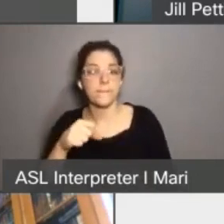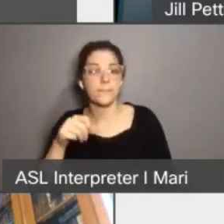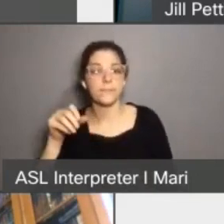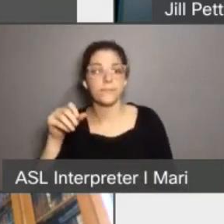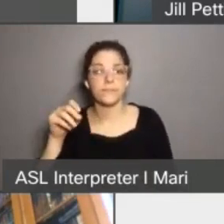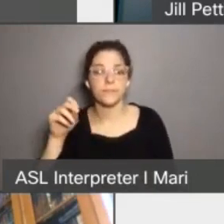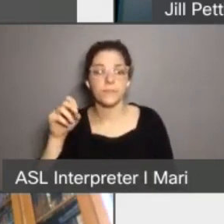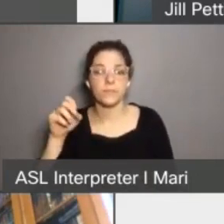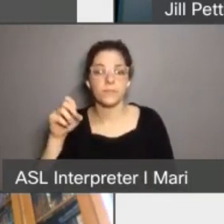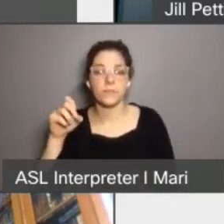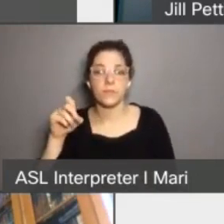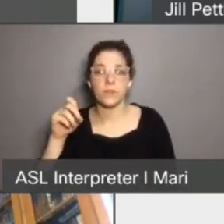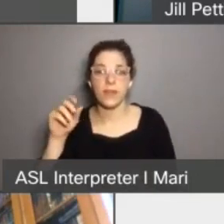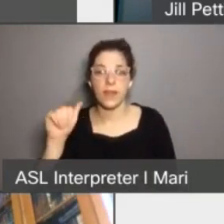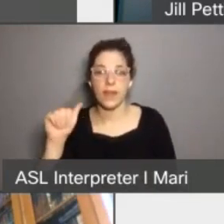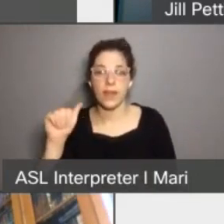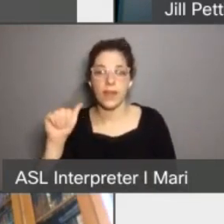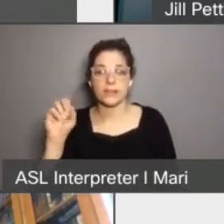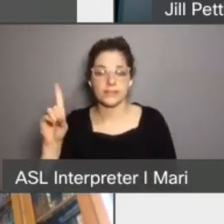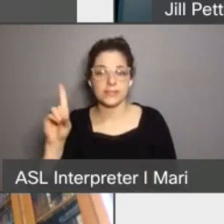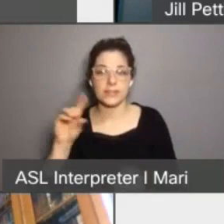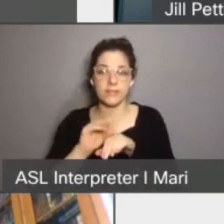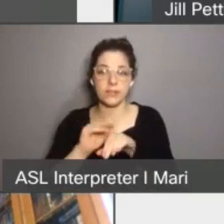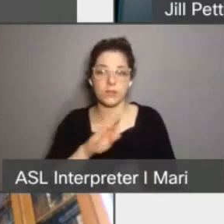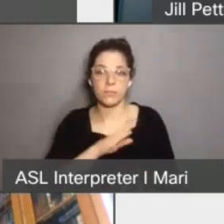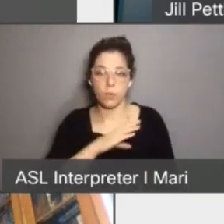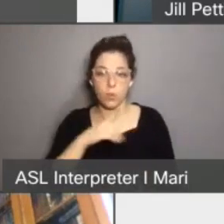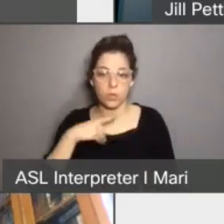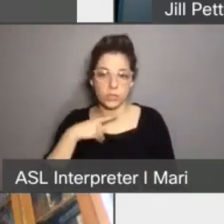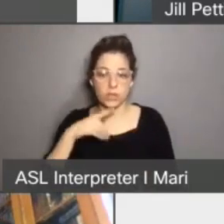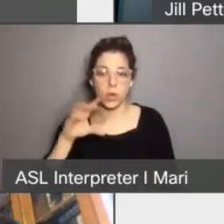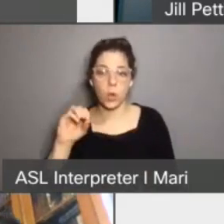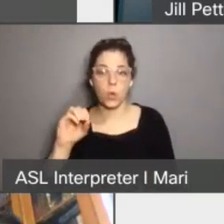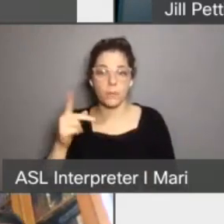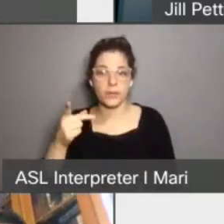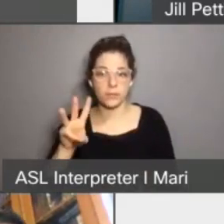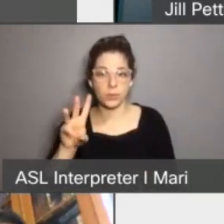is ASD Advisory Board at